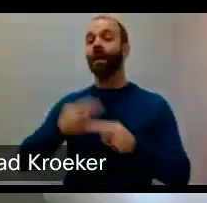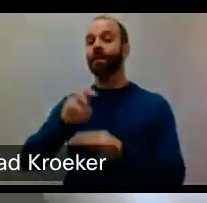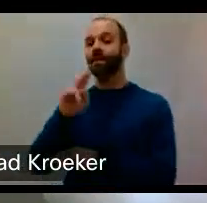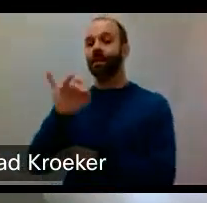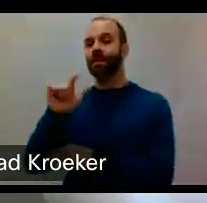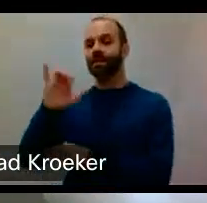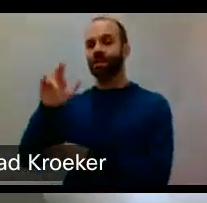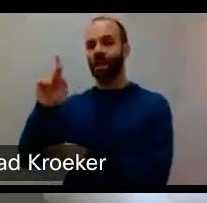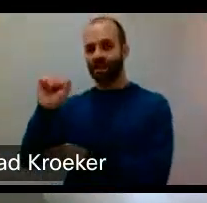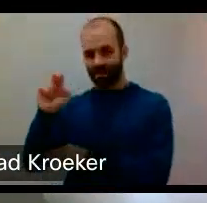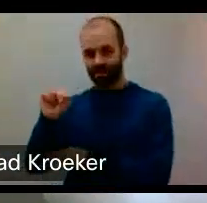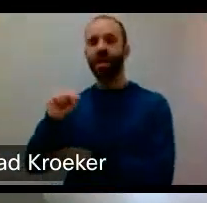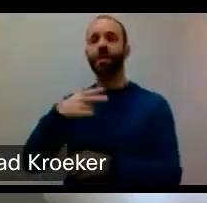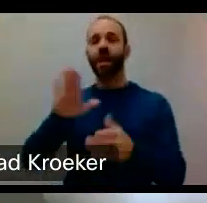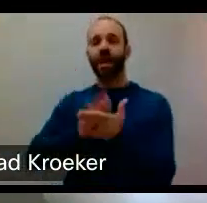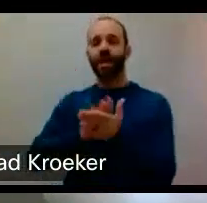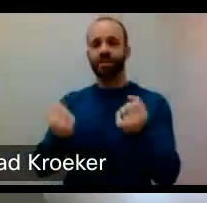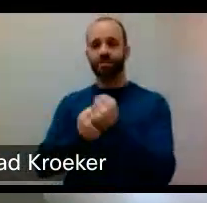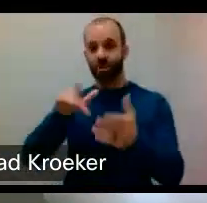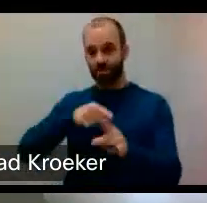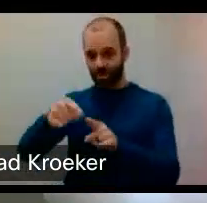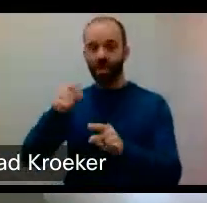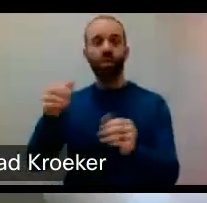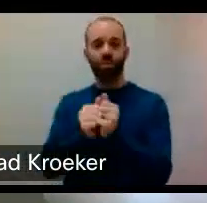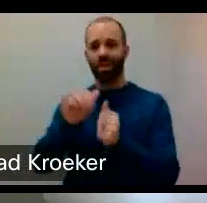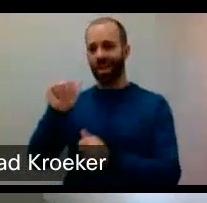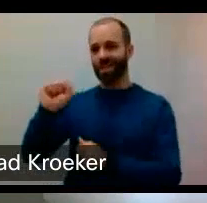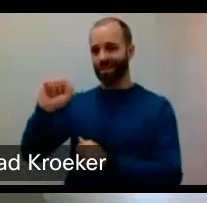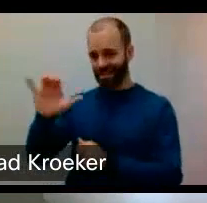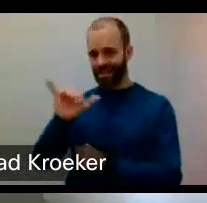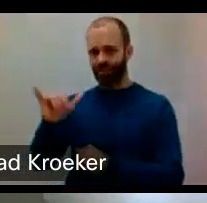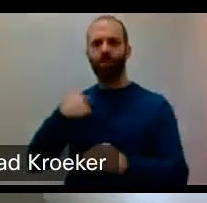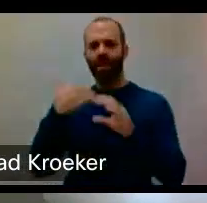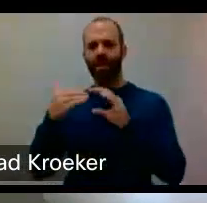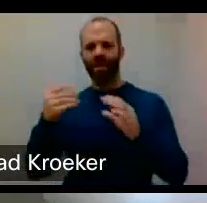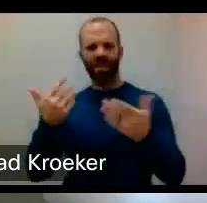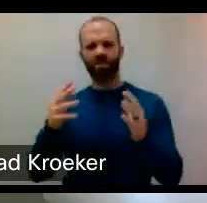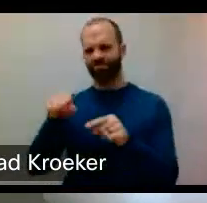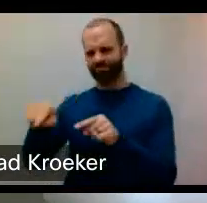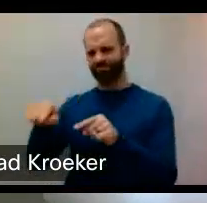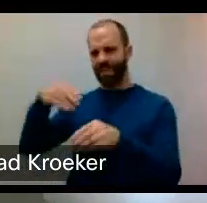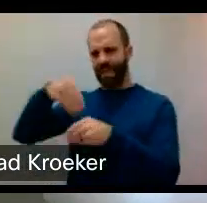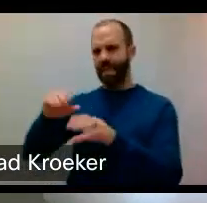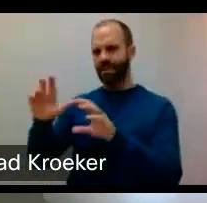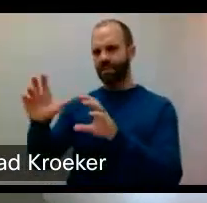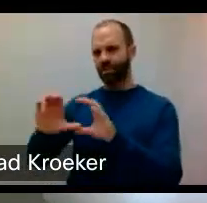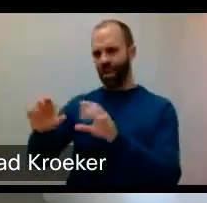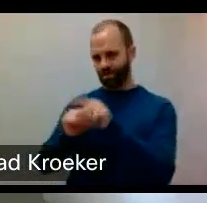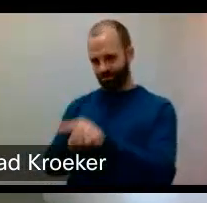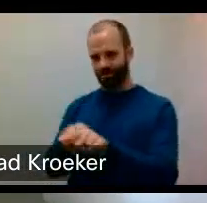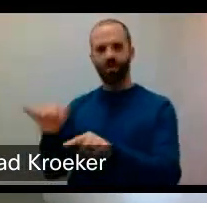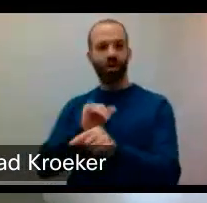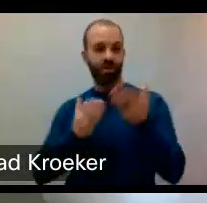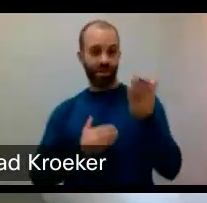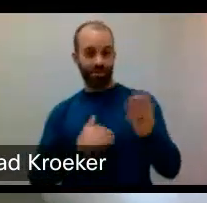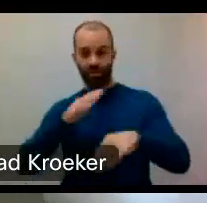am a academic support specialist with the Academic Success Center as well. And my email, I did put it in the chat, but my email is also here on the